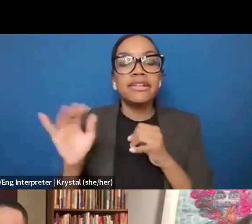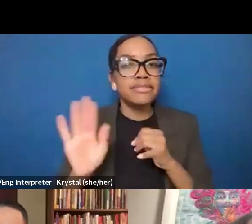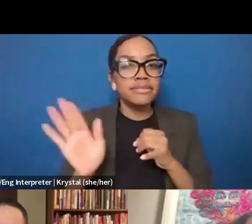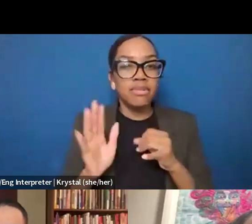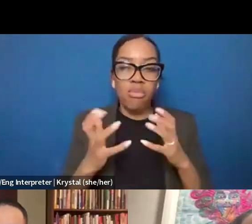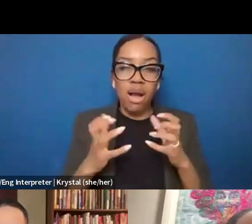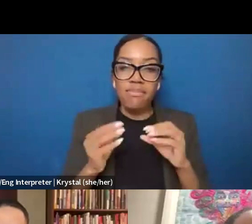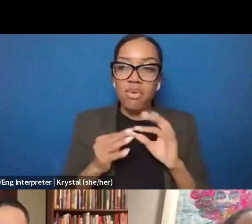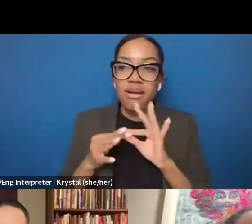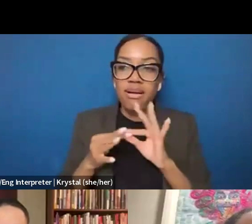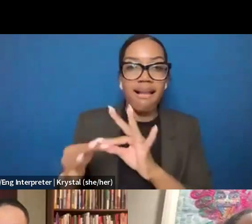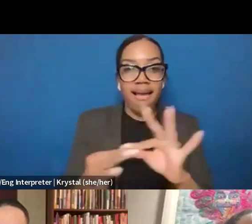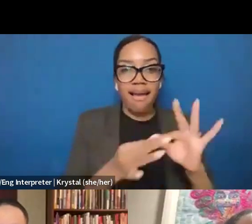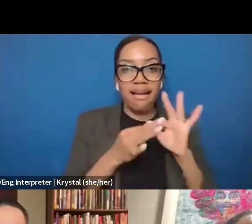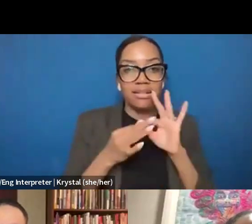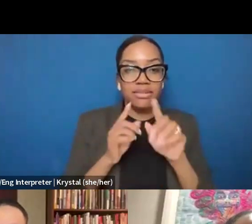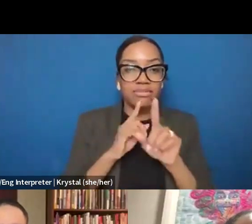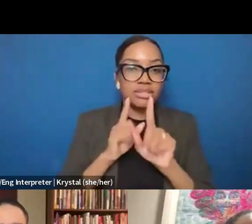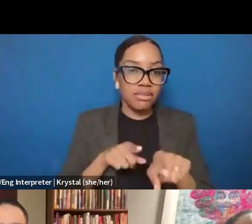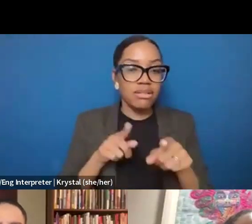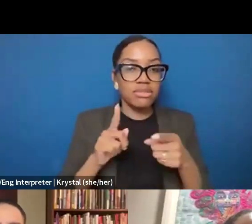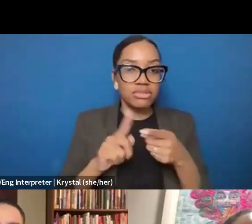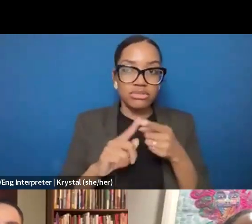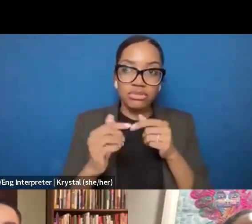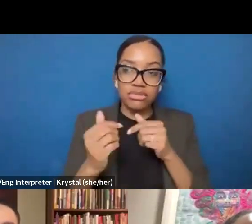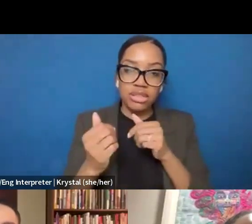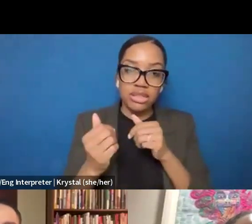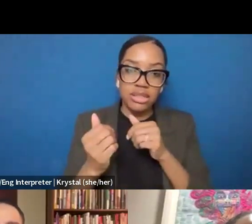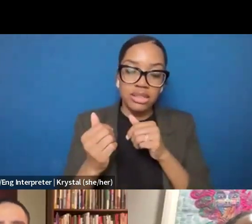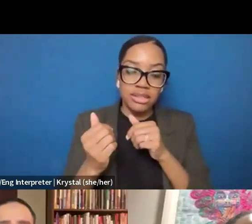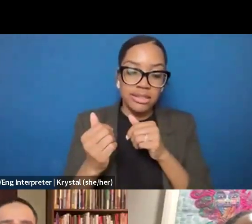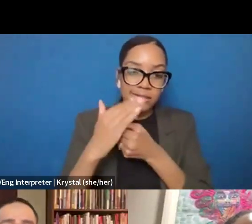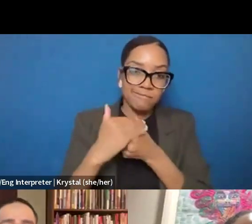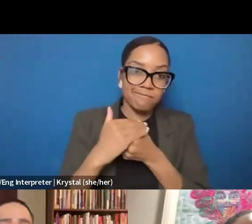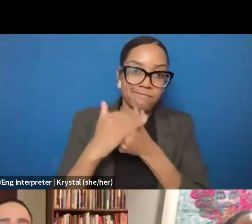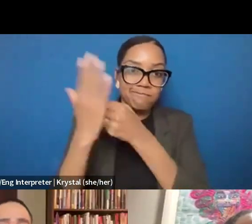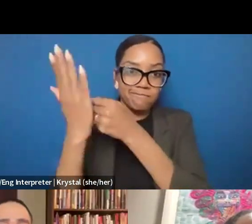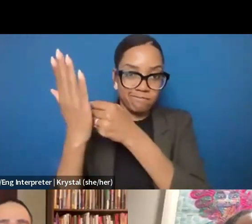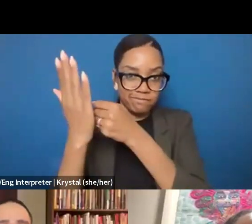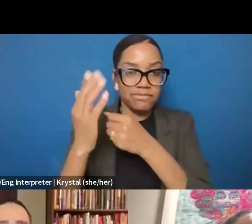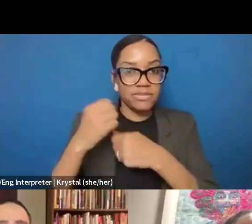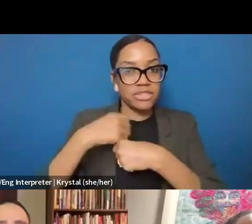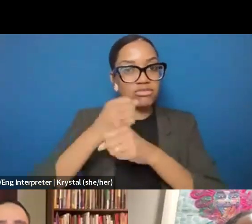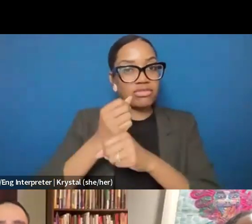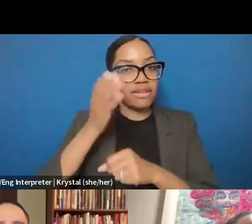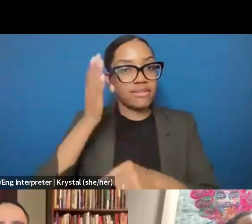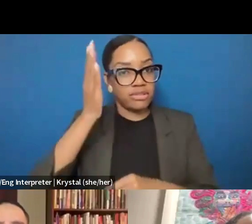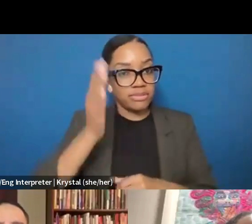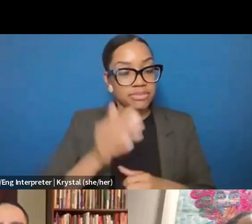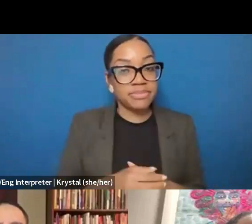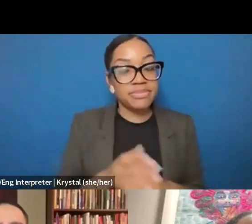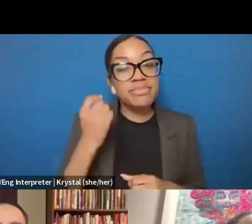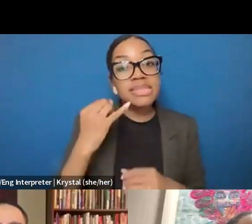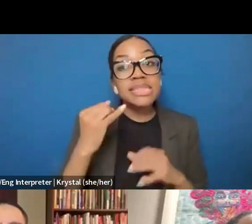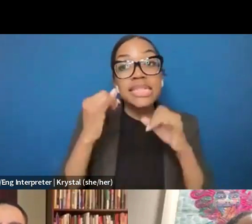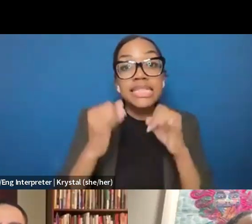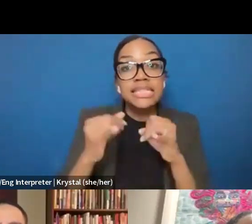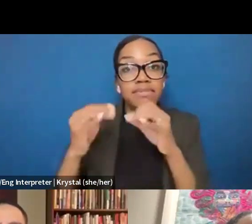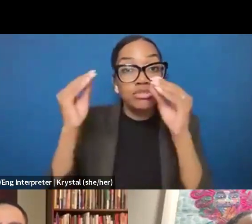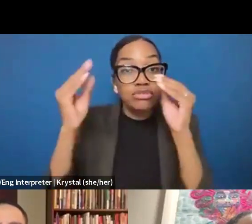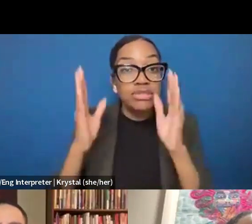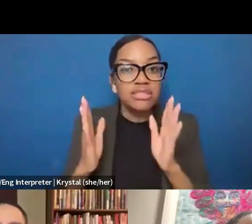oppression that they're experiencing in the context of US schools, right? Because where individual teachers may have been vulnerable, these